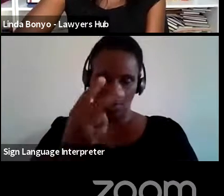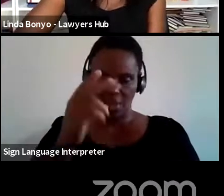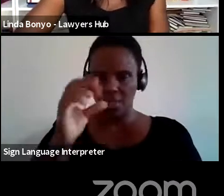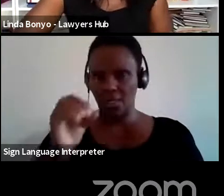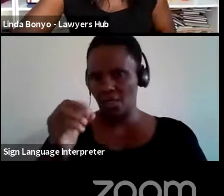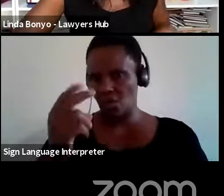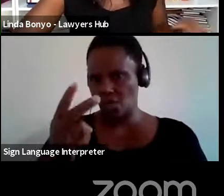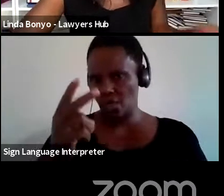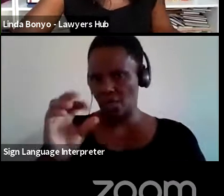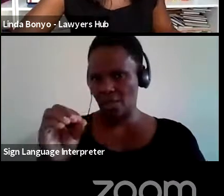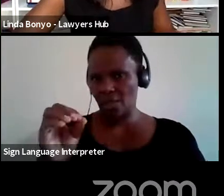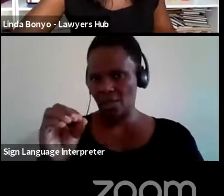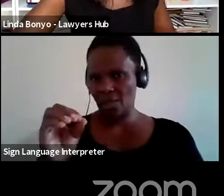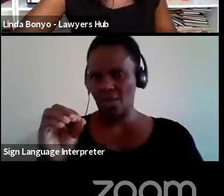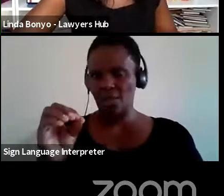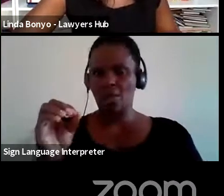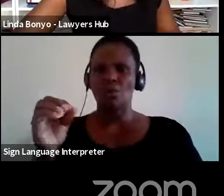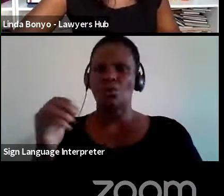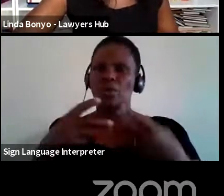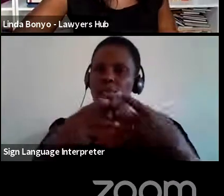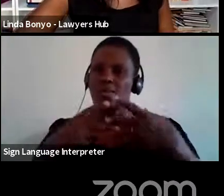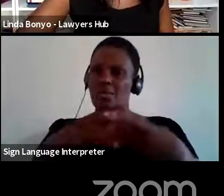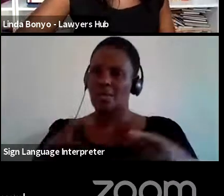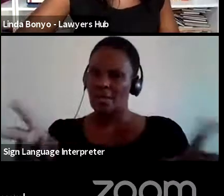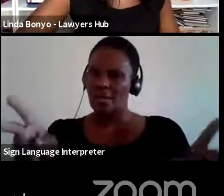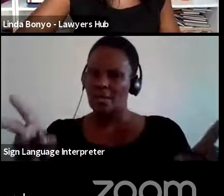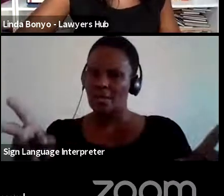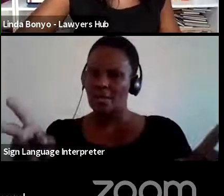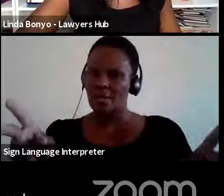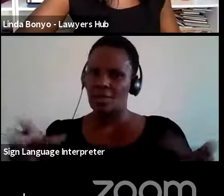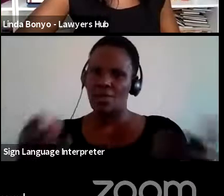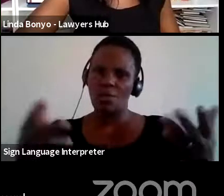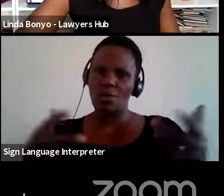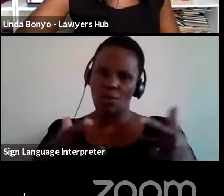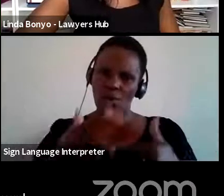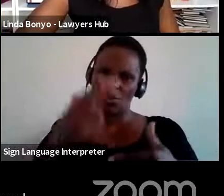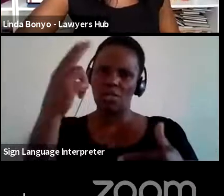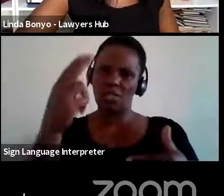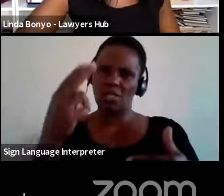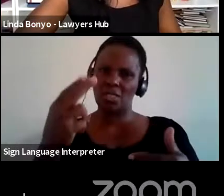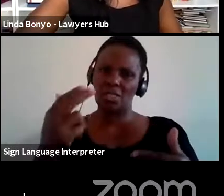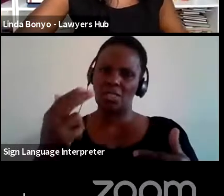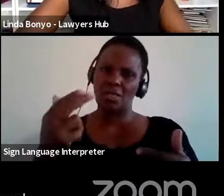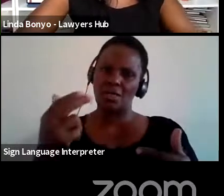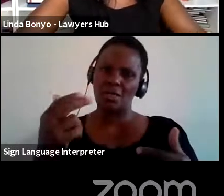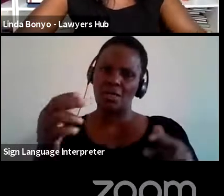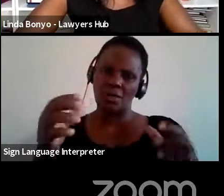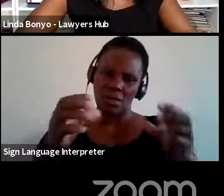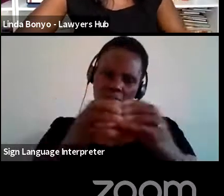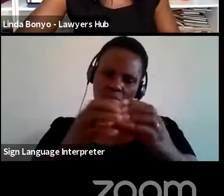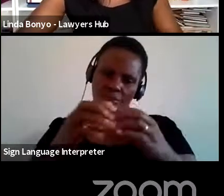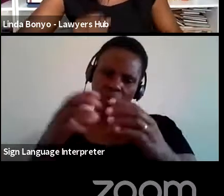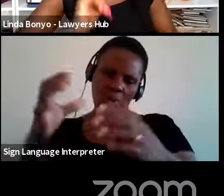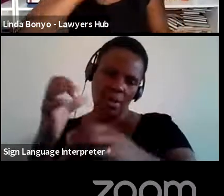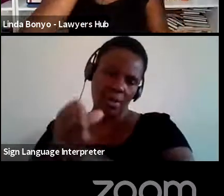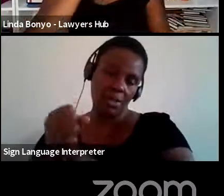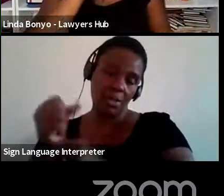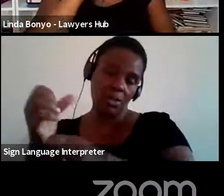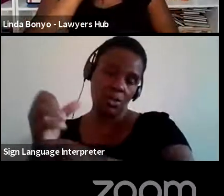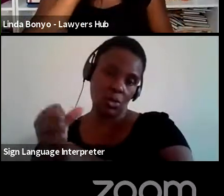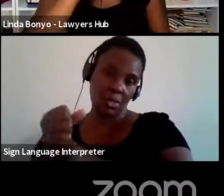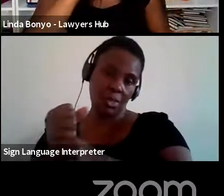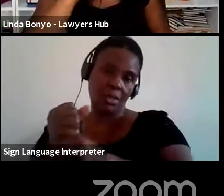we being a group of several organizations, decide to launch an open